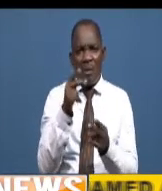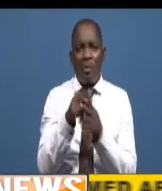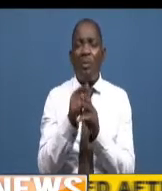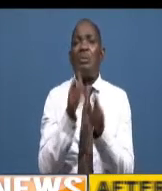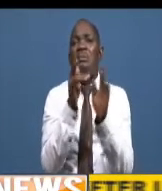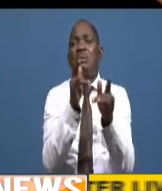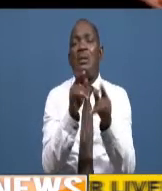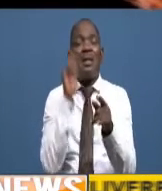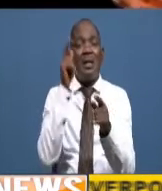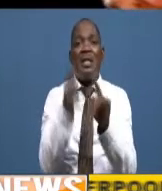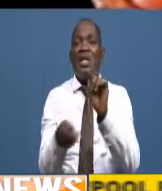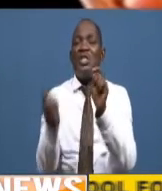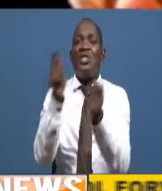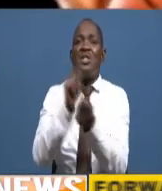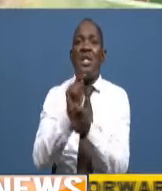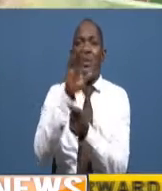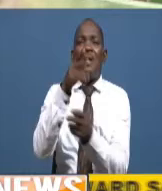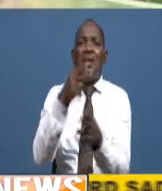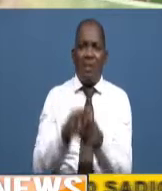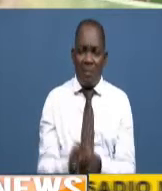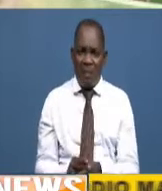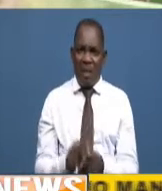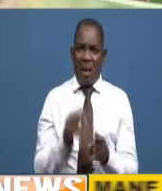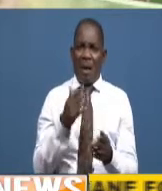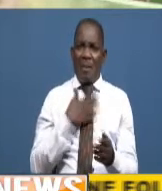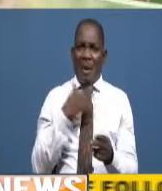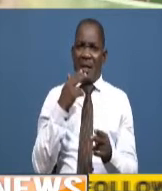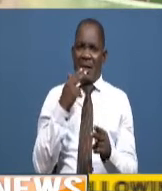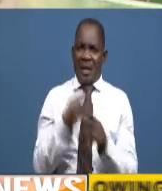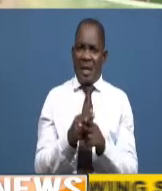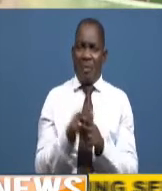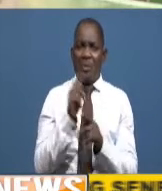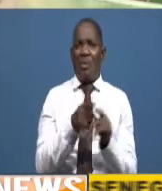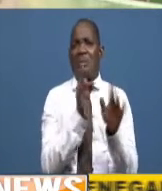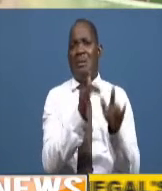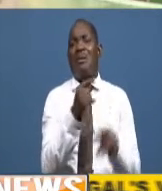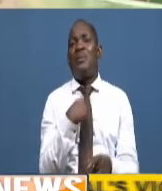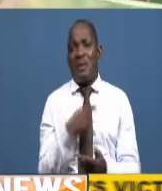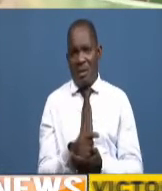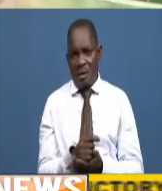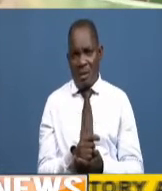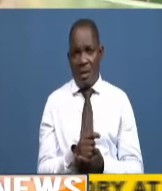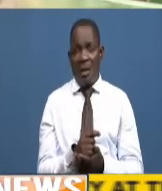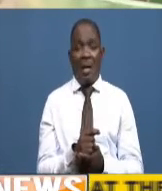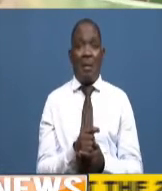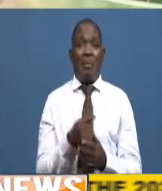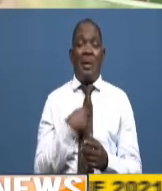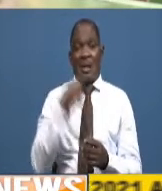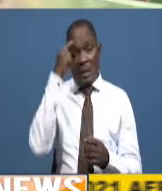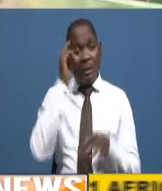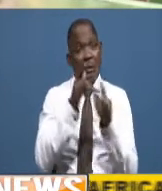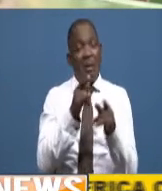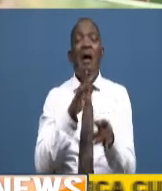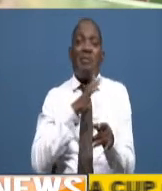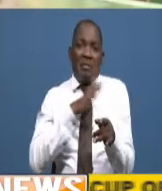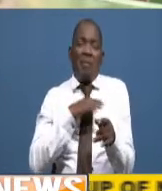it rather spurred him on to outshine. The way I got my name, Clock, was to tease me. And I thought it was a